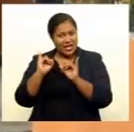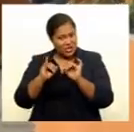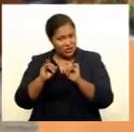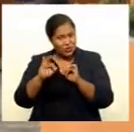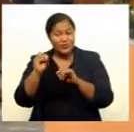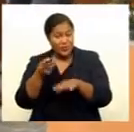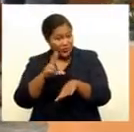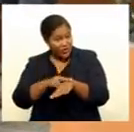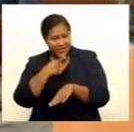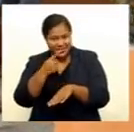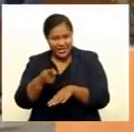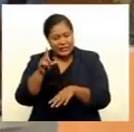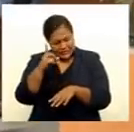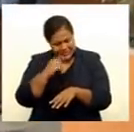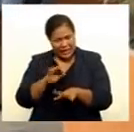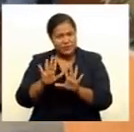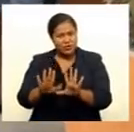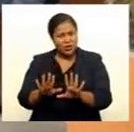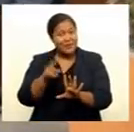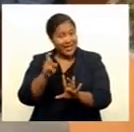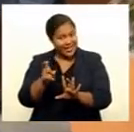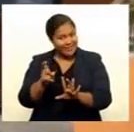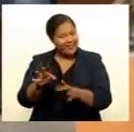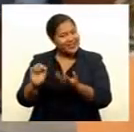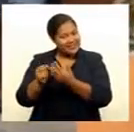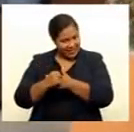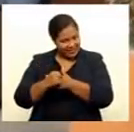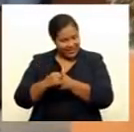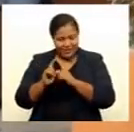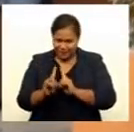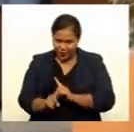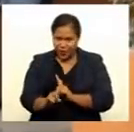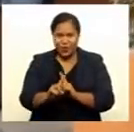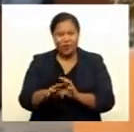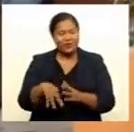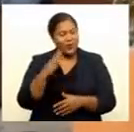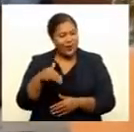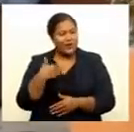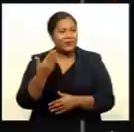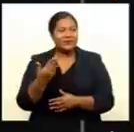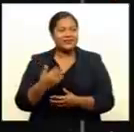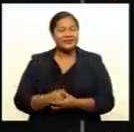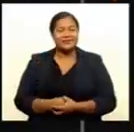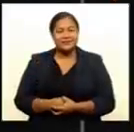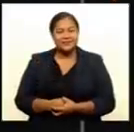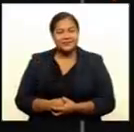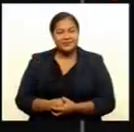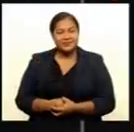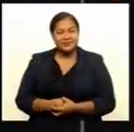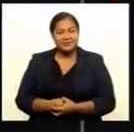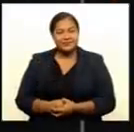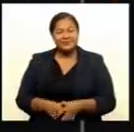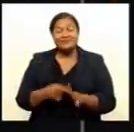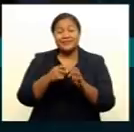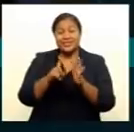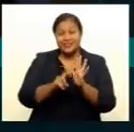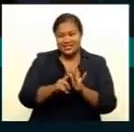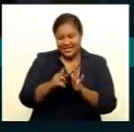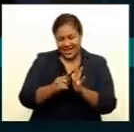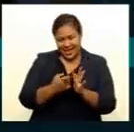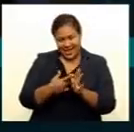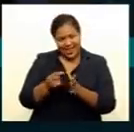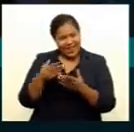says this can be avoided if protocols are followed. Kritika Kumar, FBC News. Kritika Kumar is live